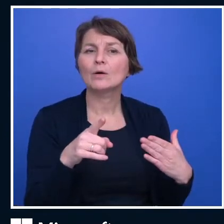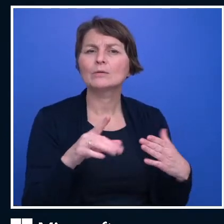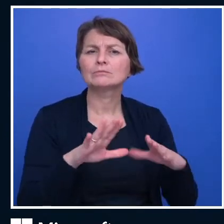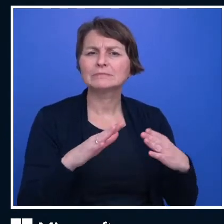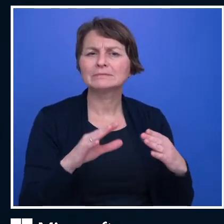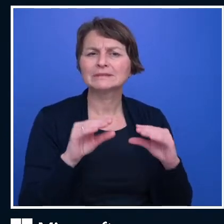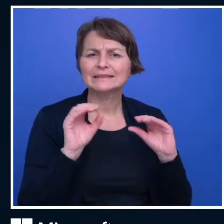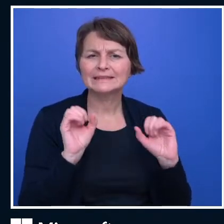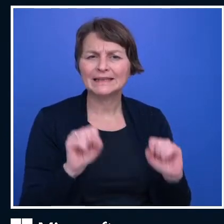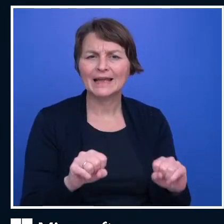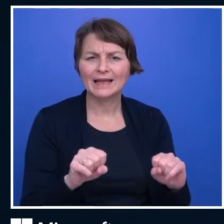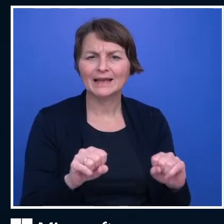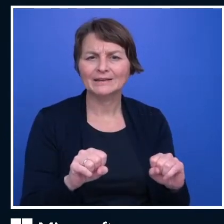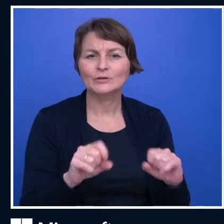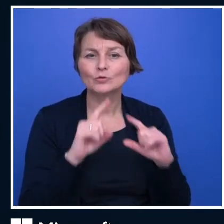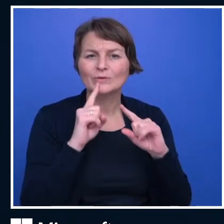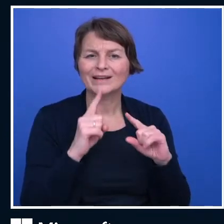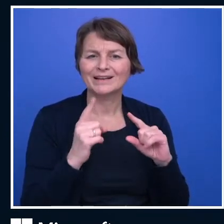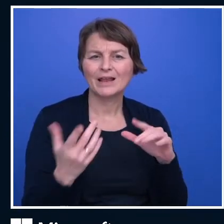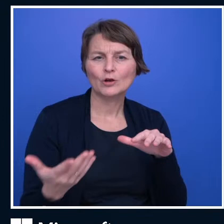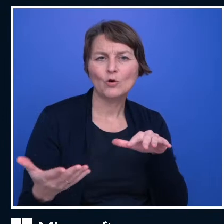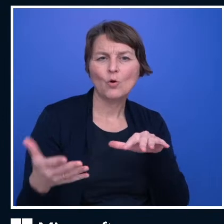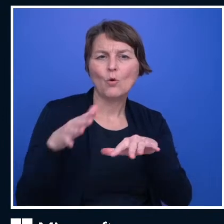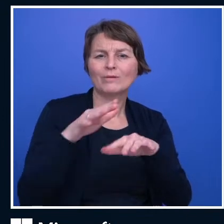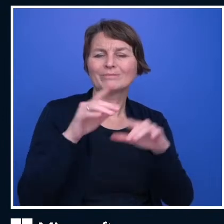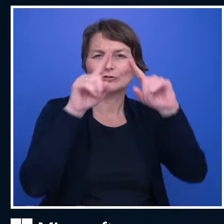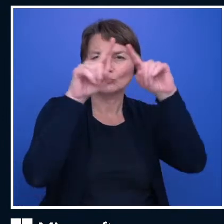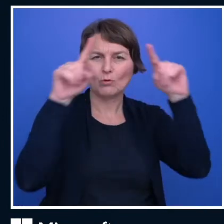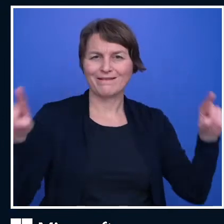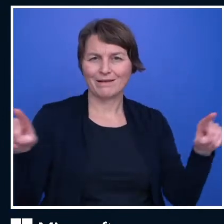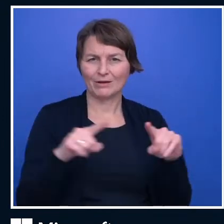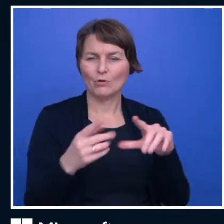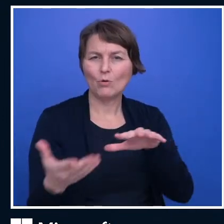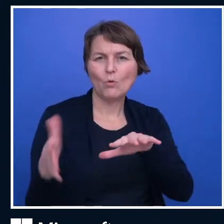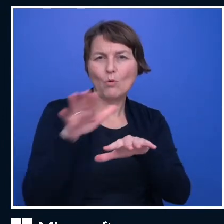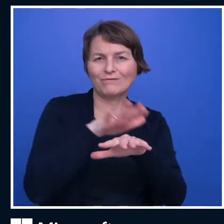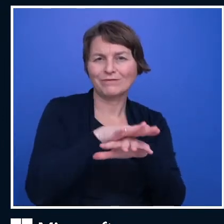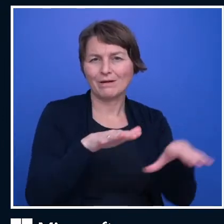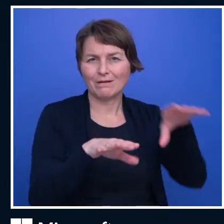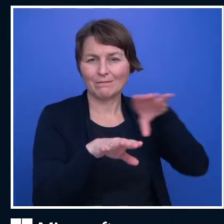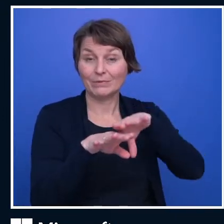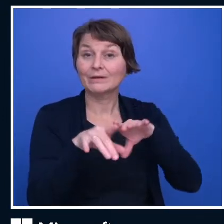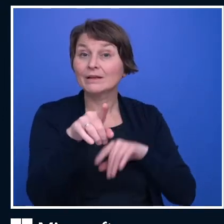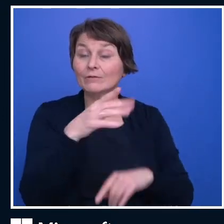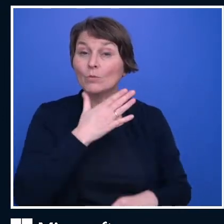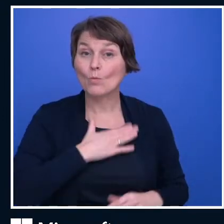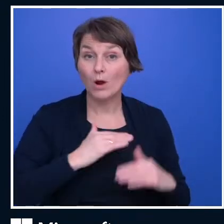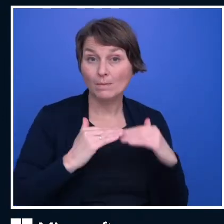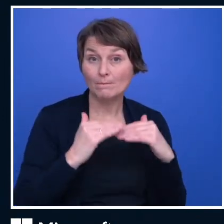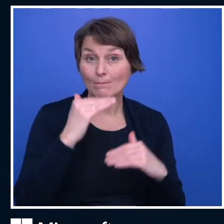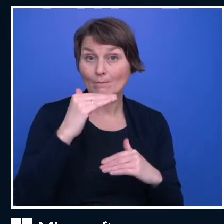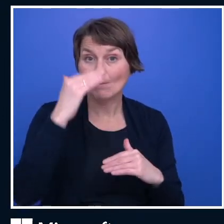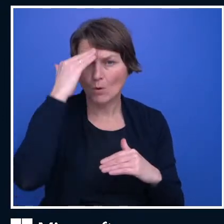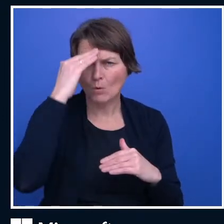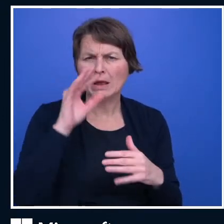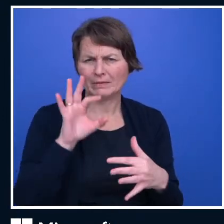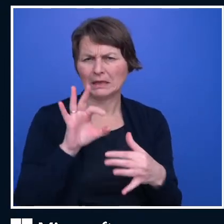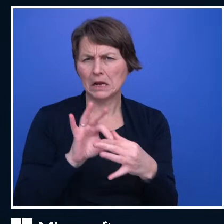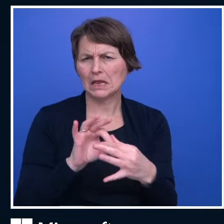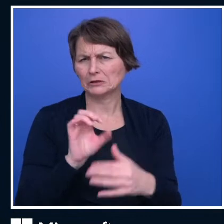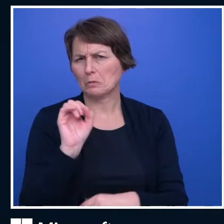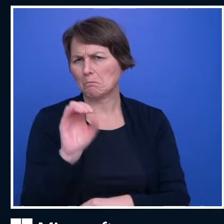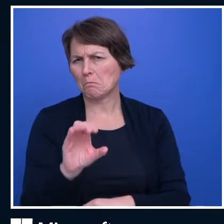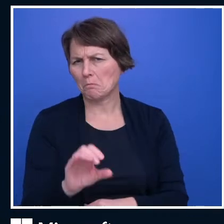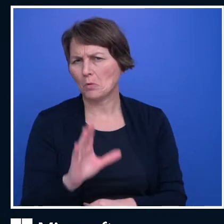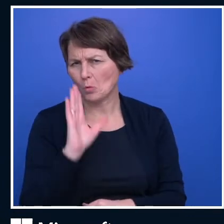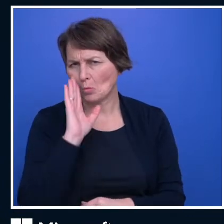triangular overlapping. For people who are very much interested in the same, I think the links will be provided in the resources section. You can